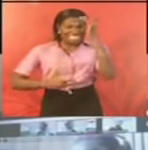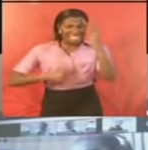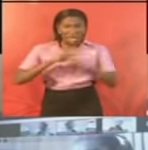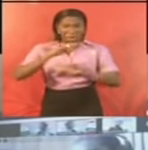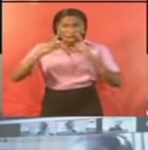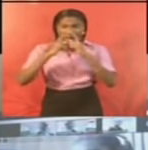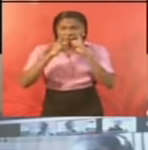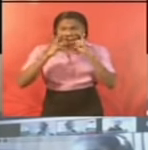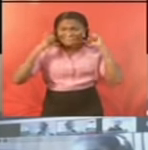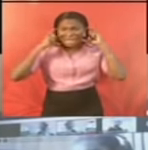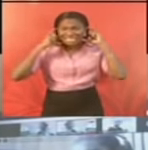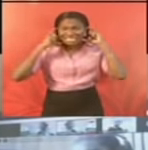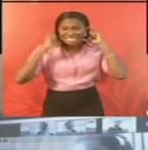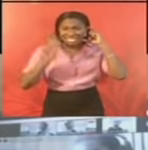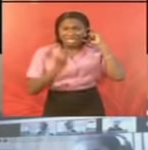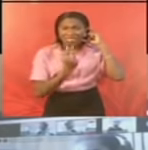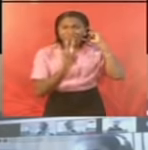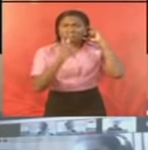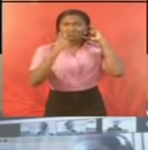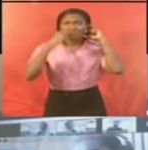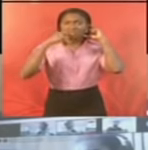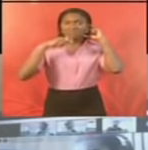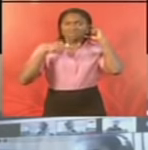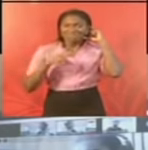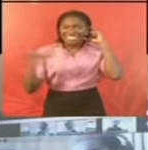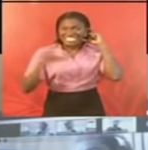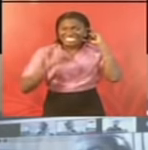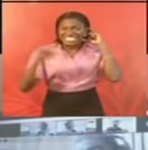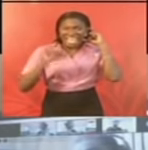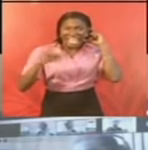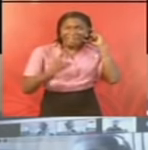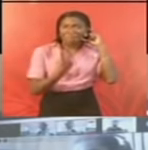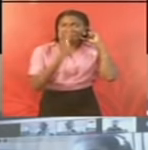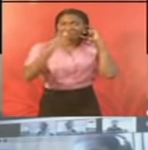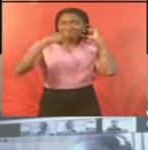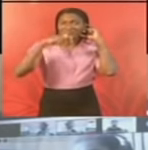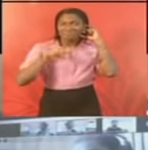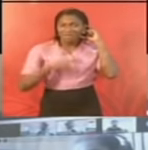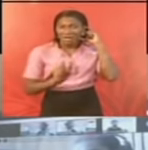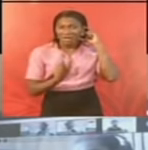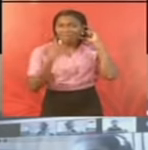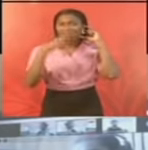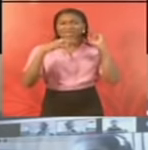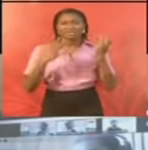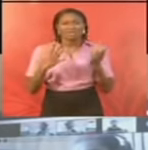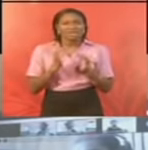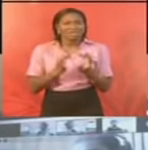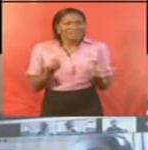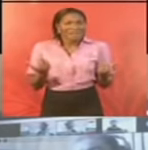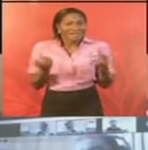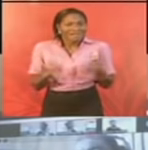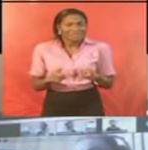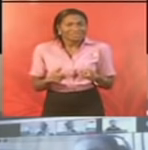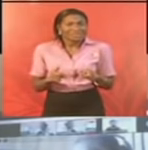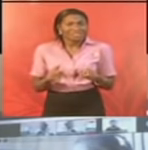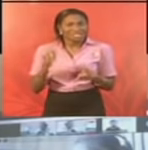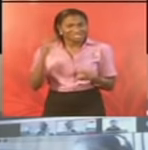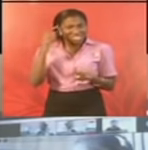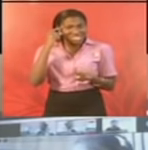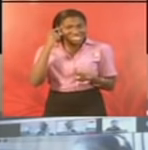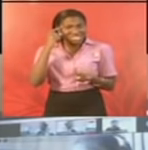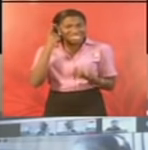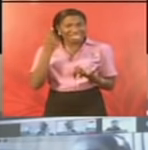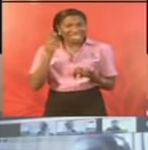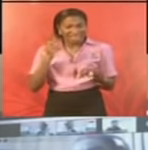be inhaling air, inhaling air or substances that are meant to be exhaled.